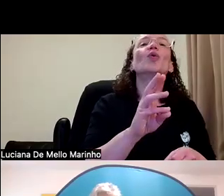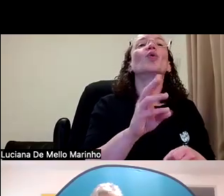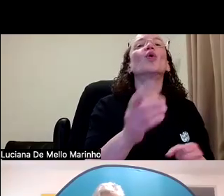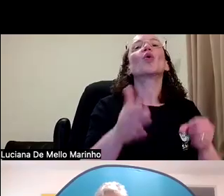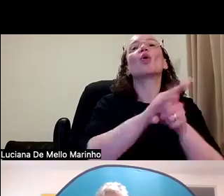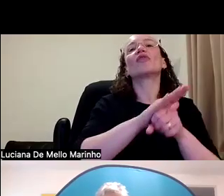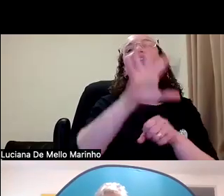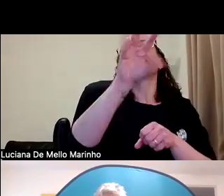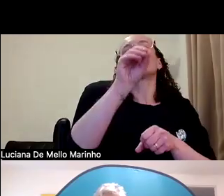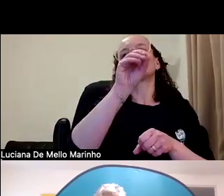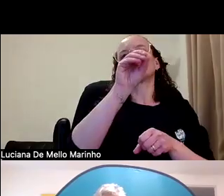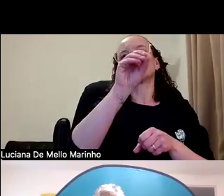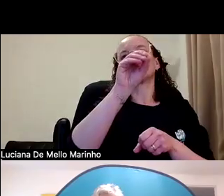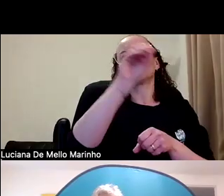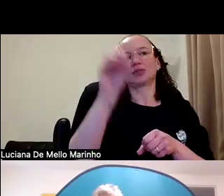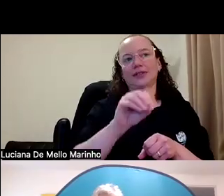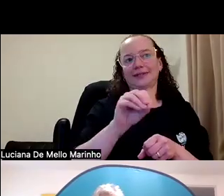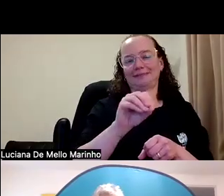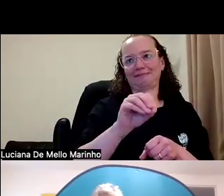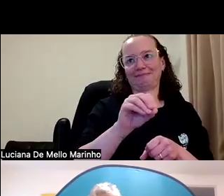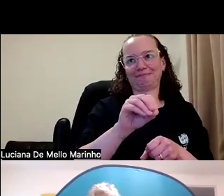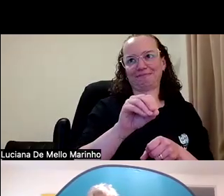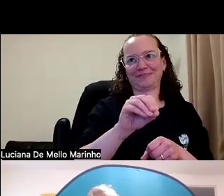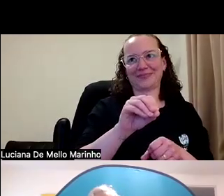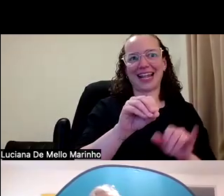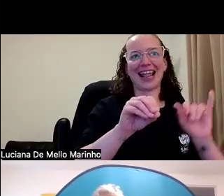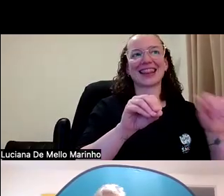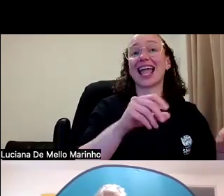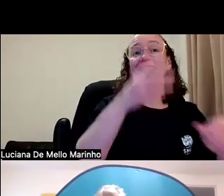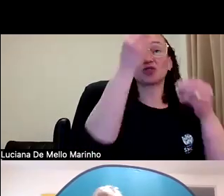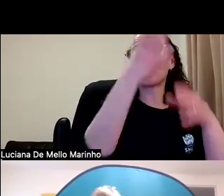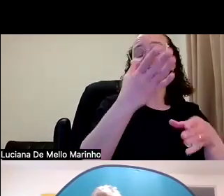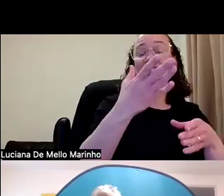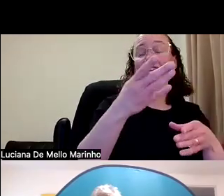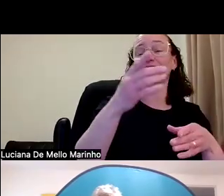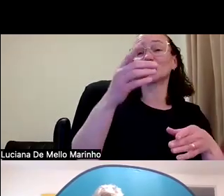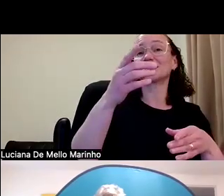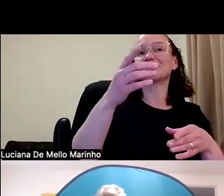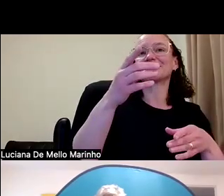typically, or a few might cover 50%.